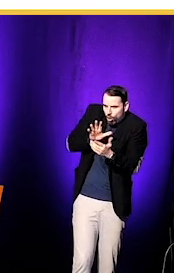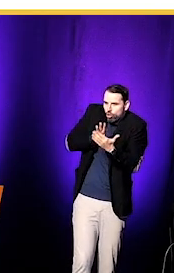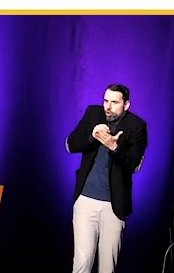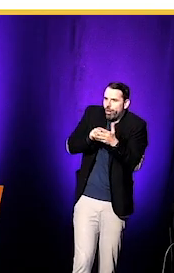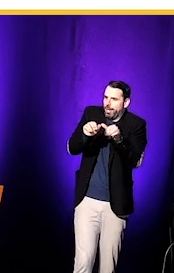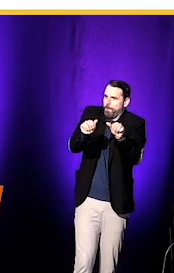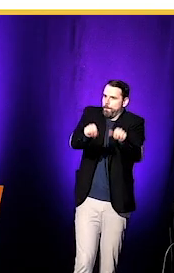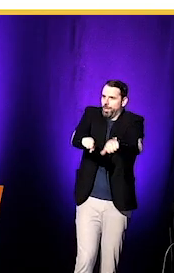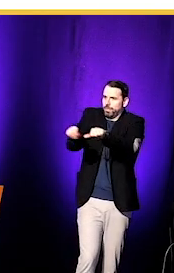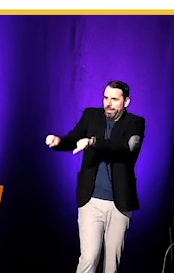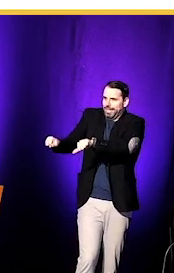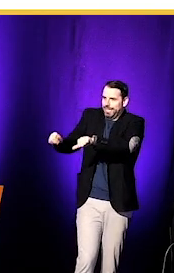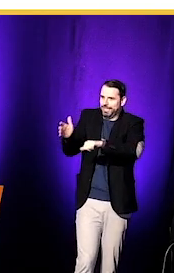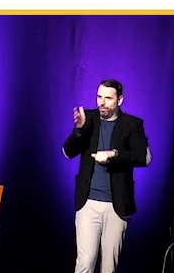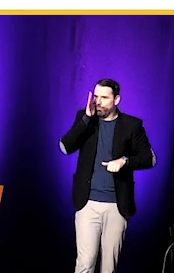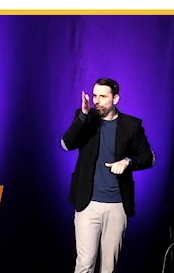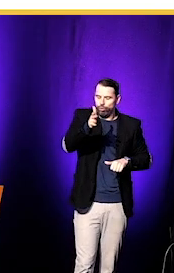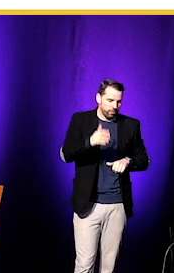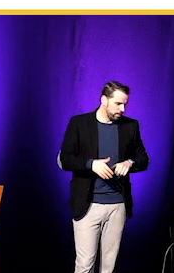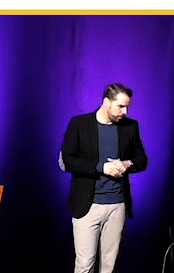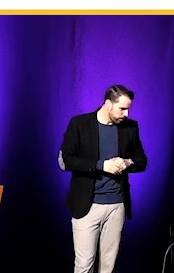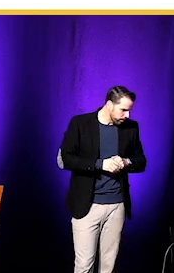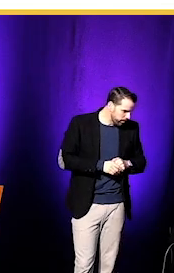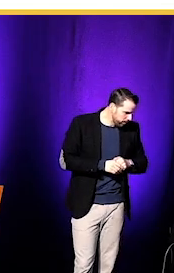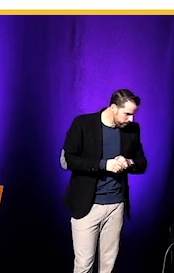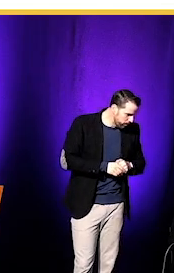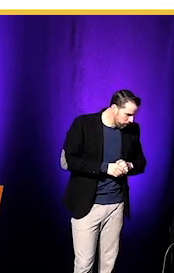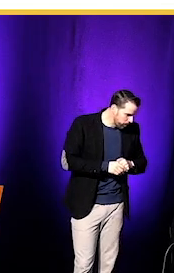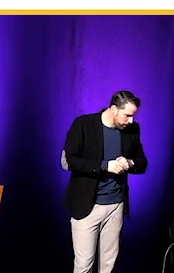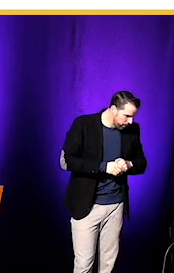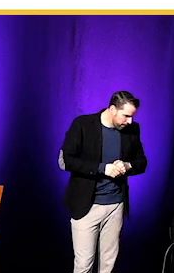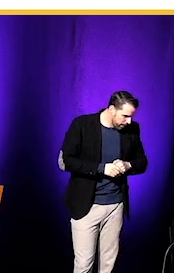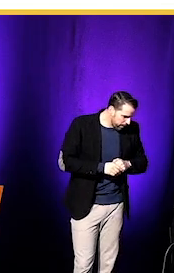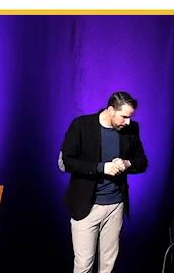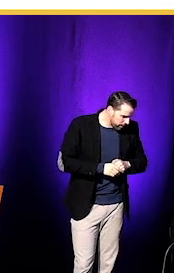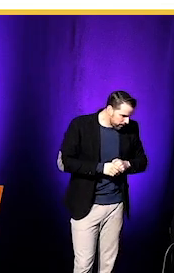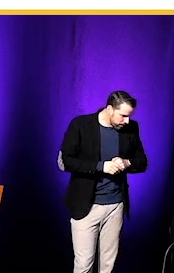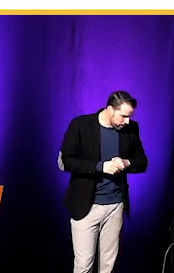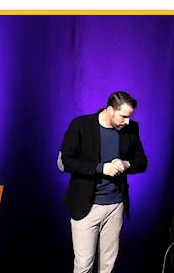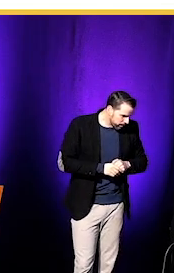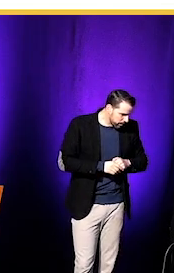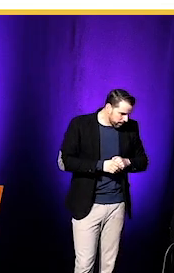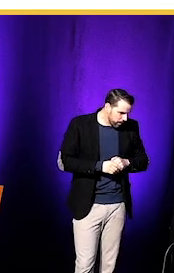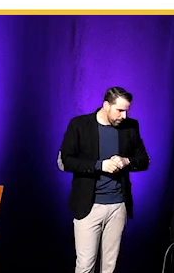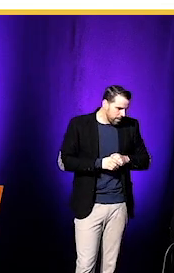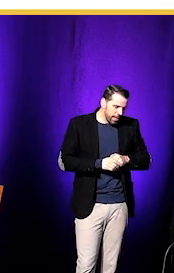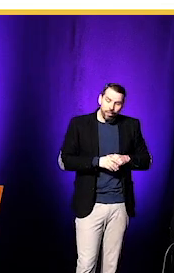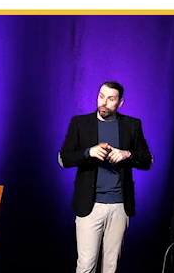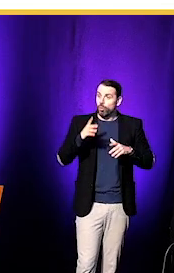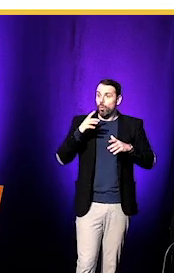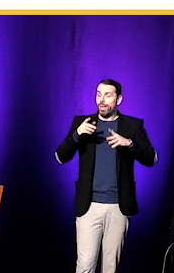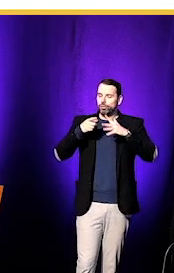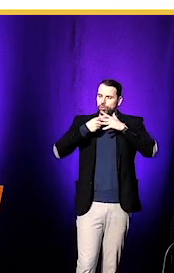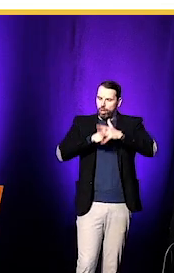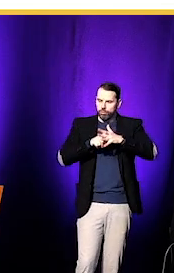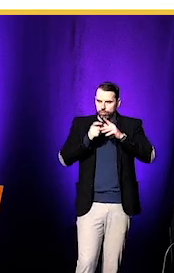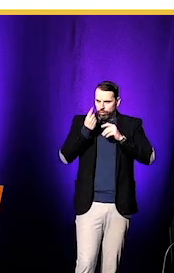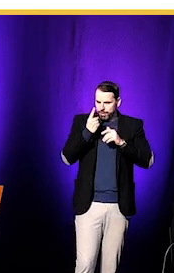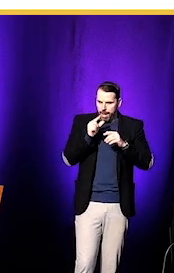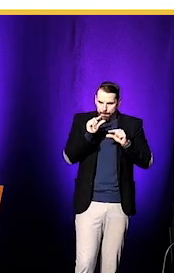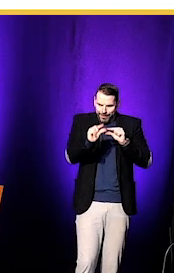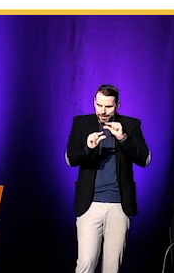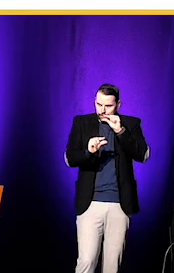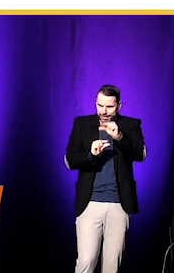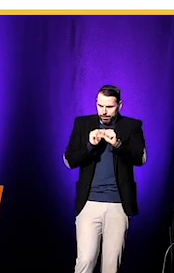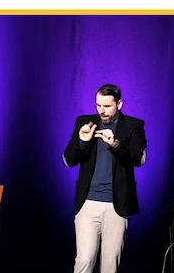possibility. In many ways, I've been responding to the consequences of only understanding fragments of youth lives.